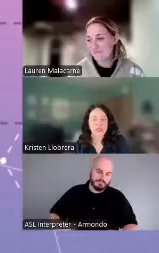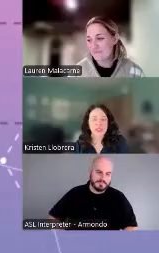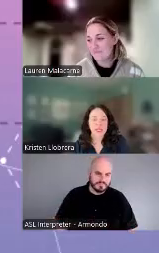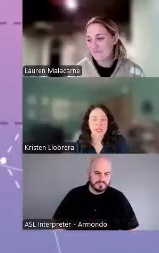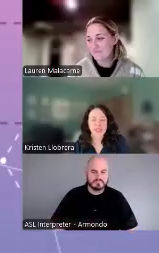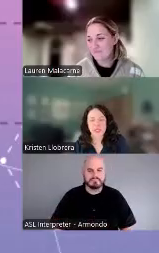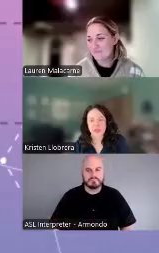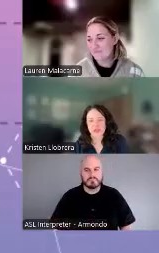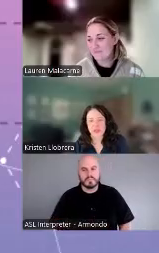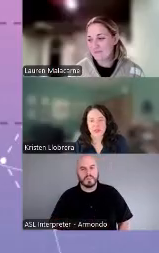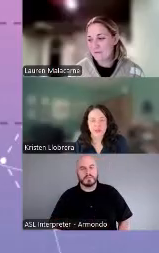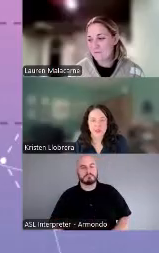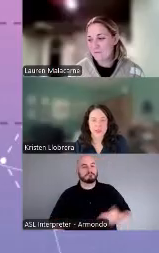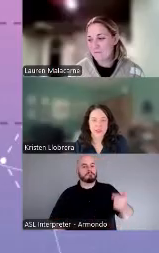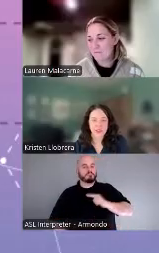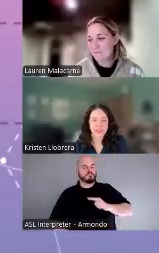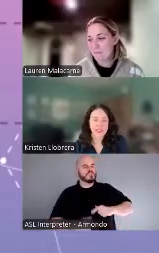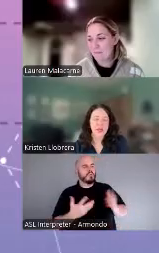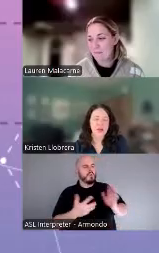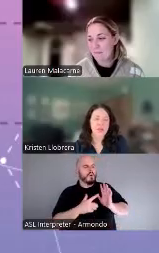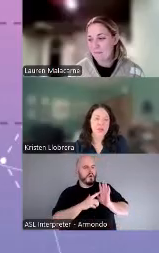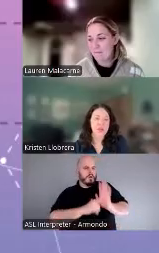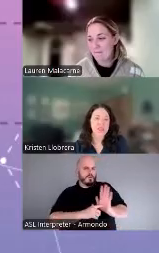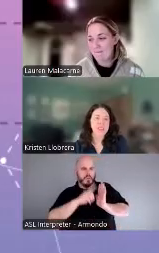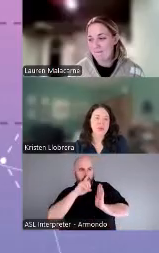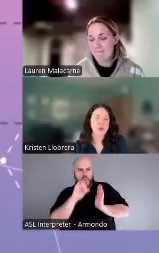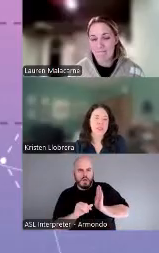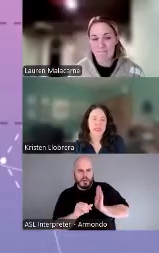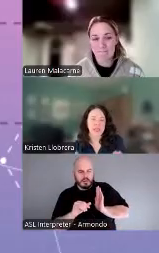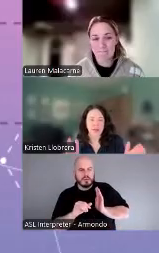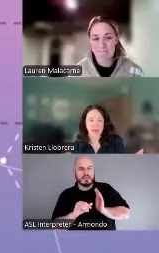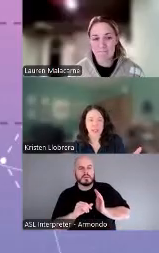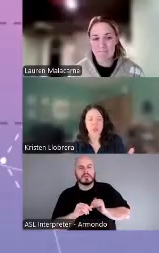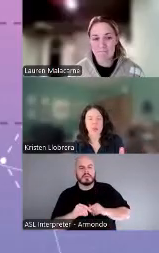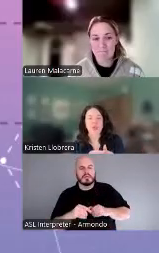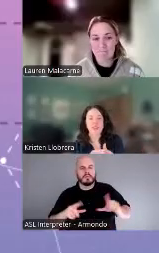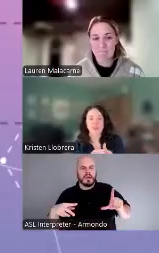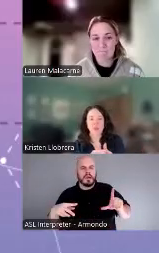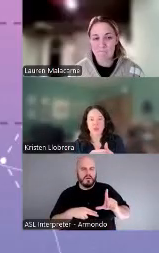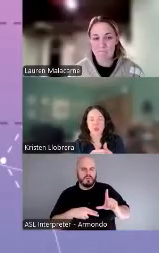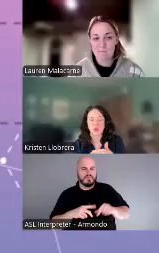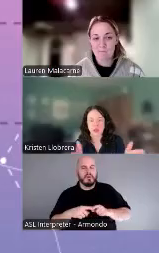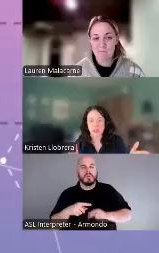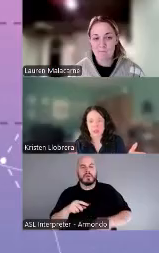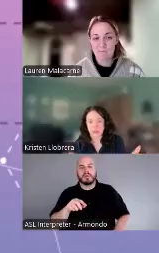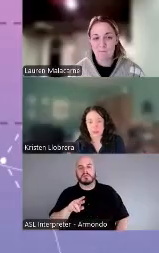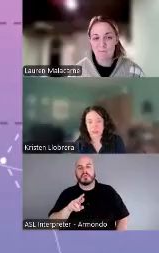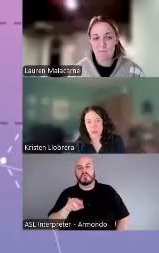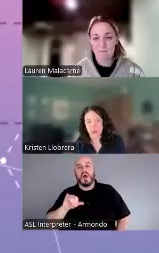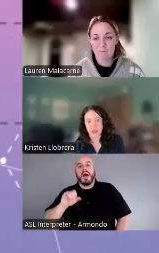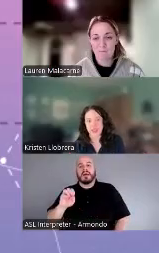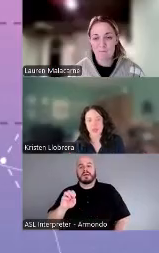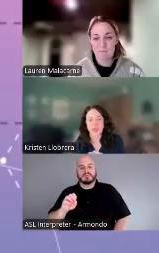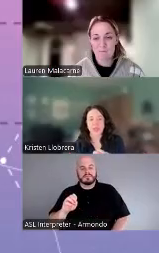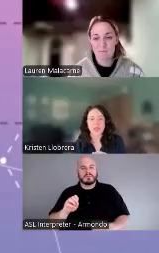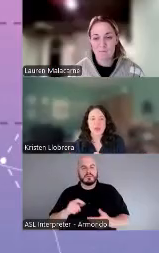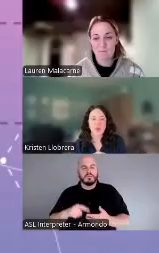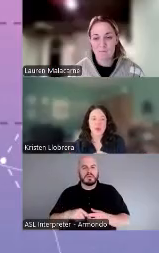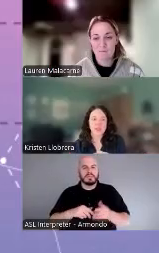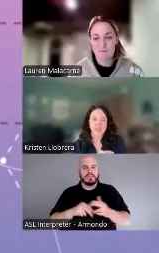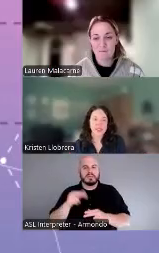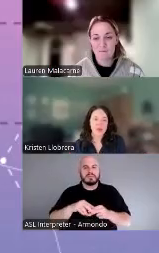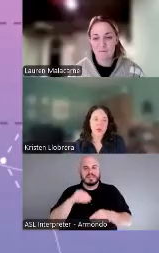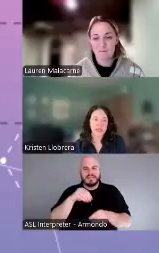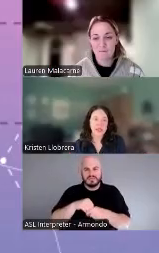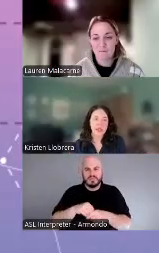it looks like. This is sort of it gets cut off there, but this is what it looks like in Rise when you get to the part that's built in storyline. So that